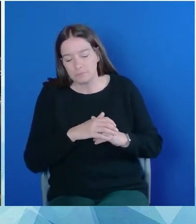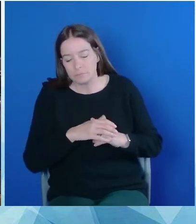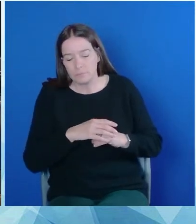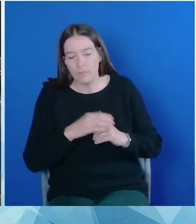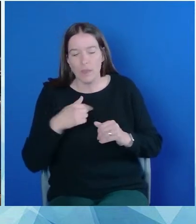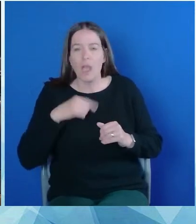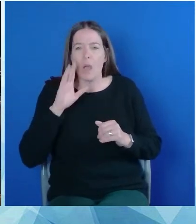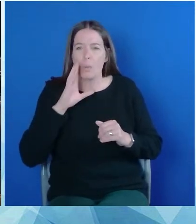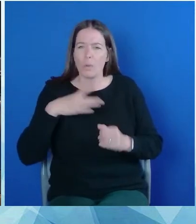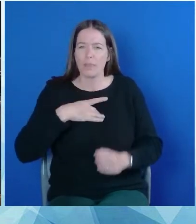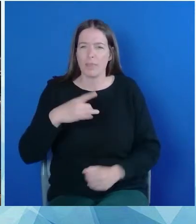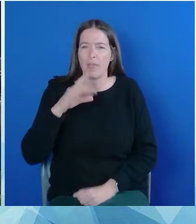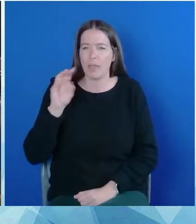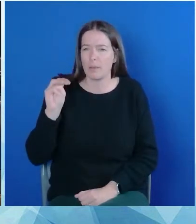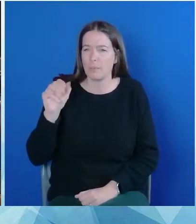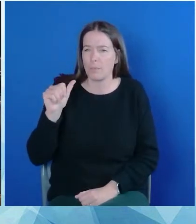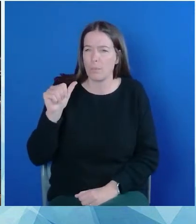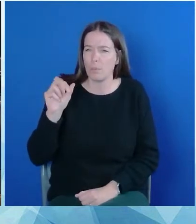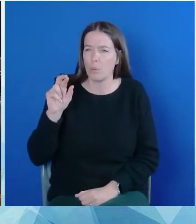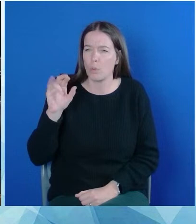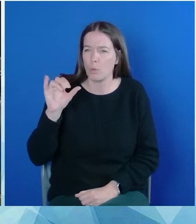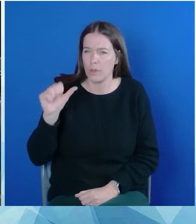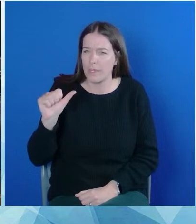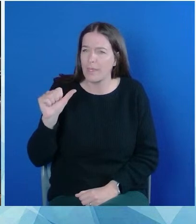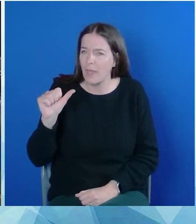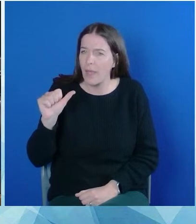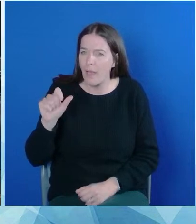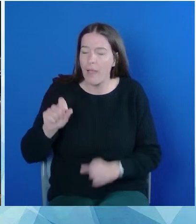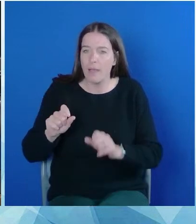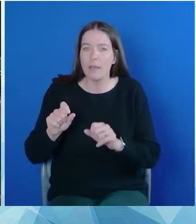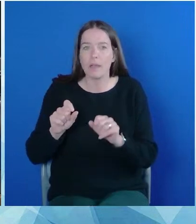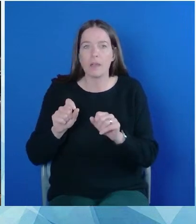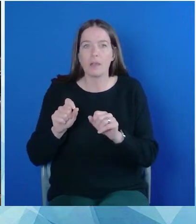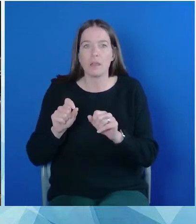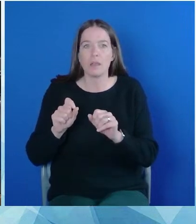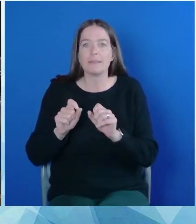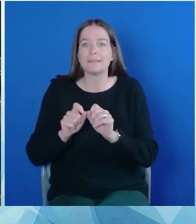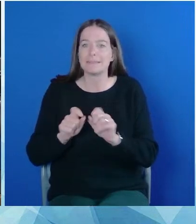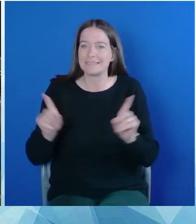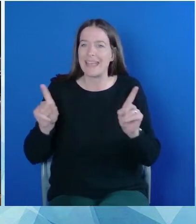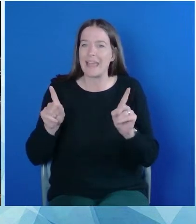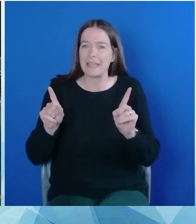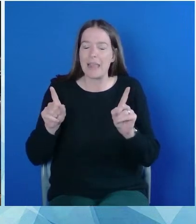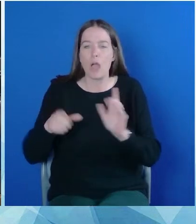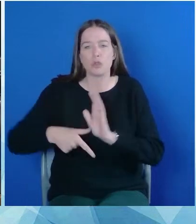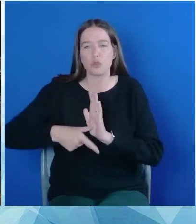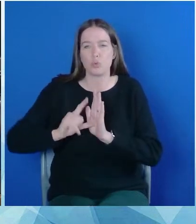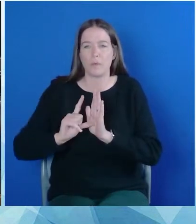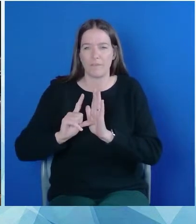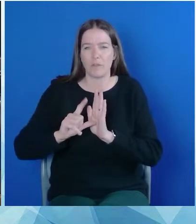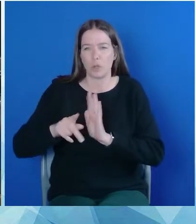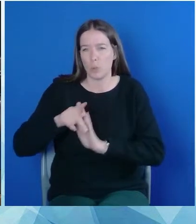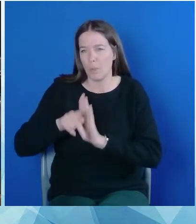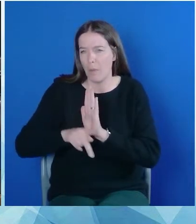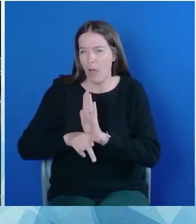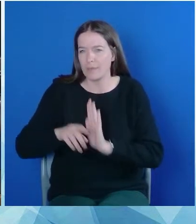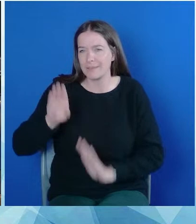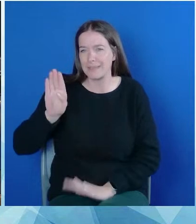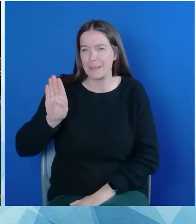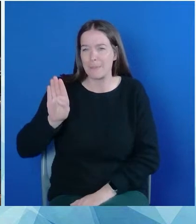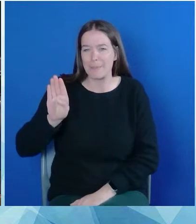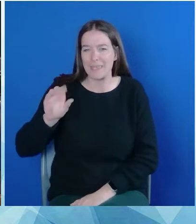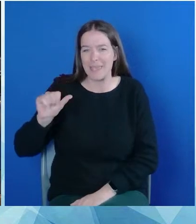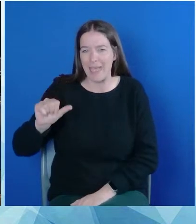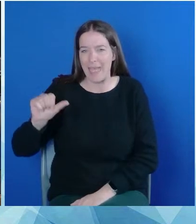have Maria maybe send out for review policy BAA per Linda's